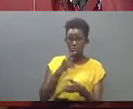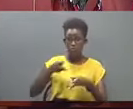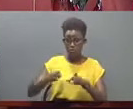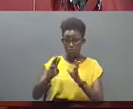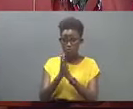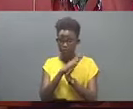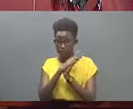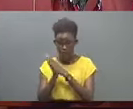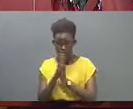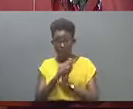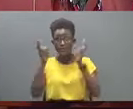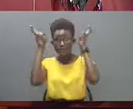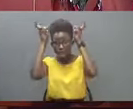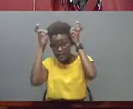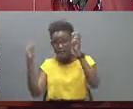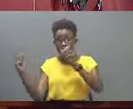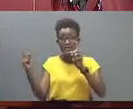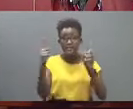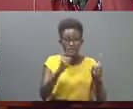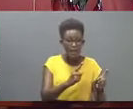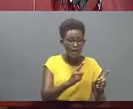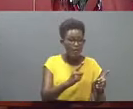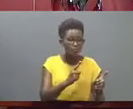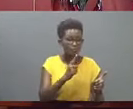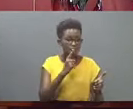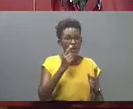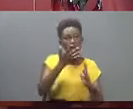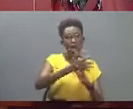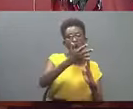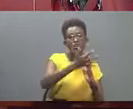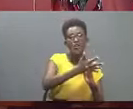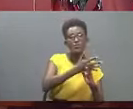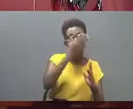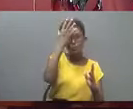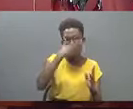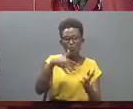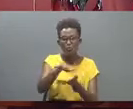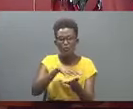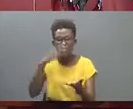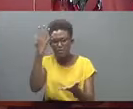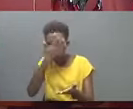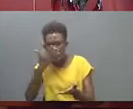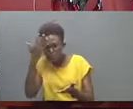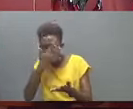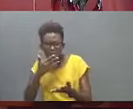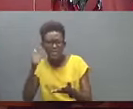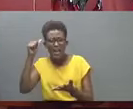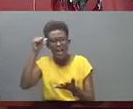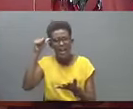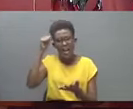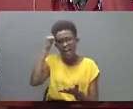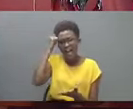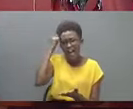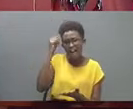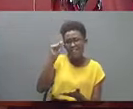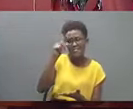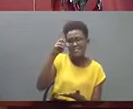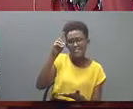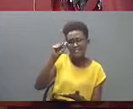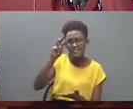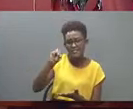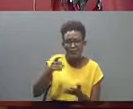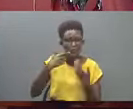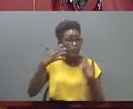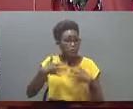the devil came to interfere, convince and confuse Adam and Ha and Eve so that they